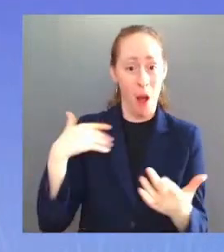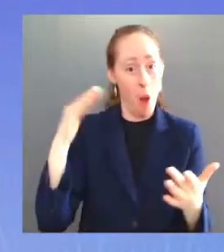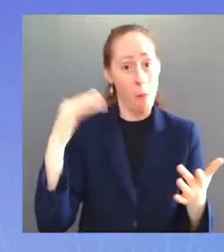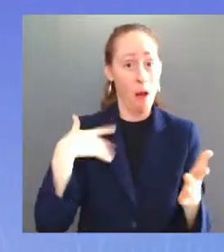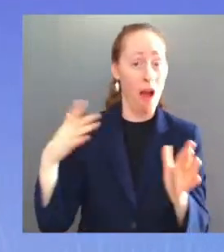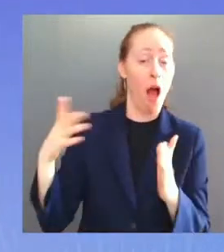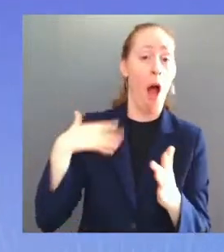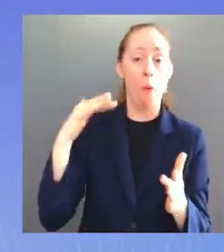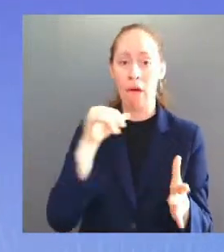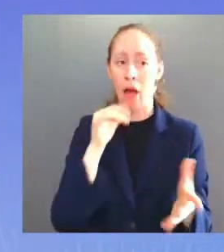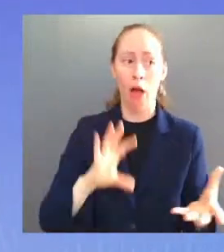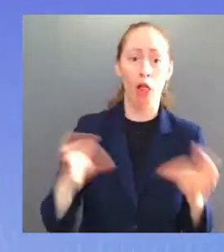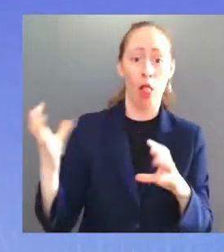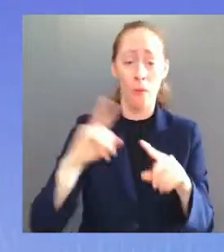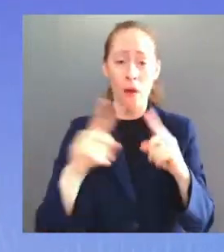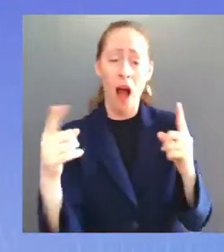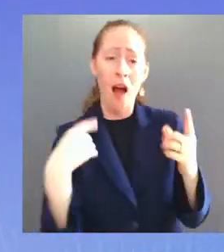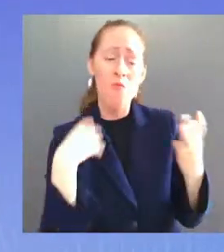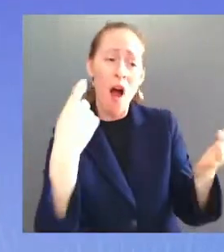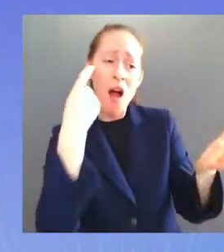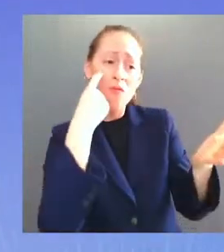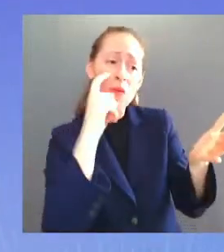Senator Collins is a woman of integrity.